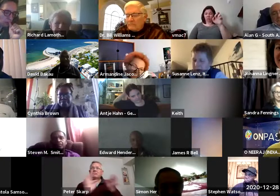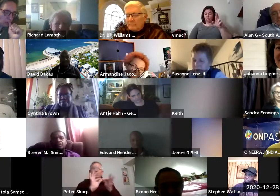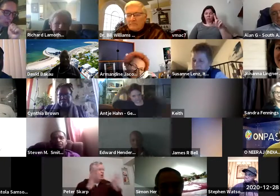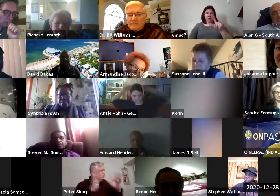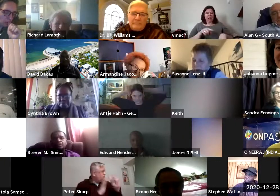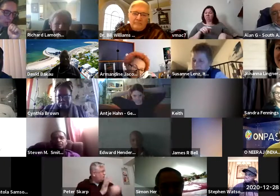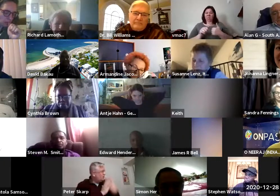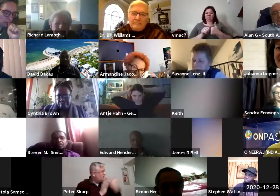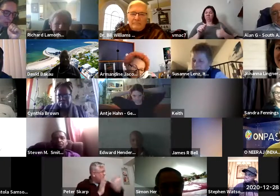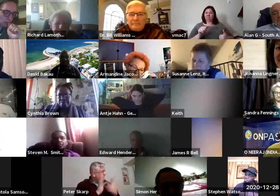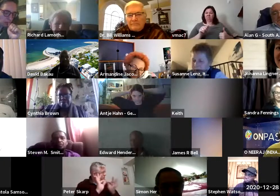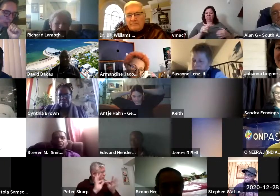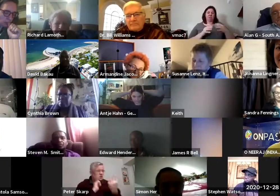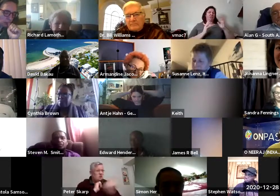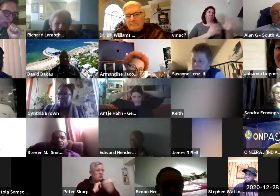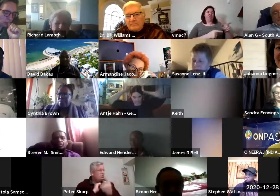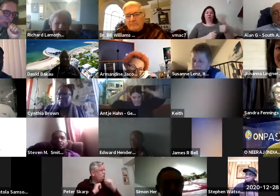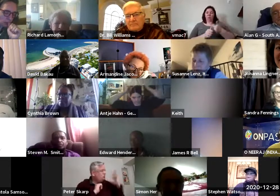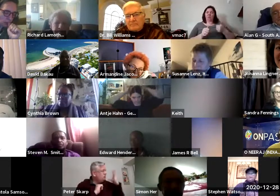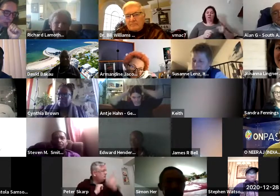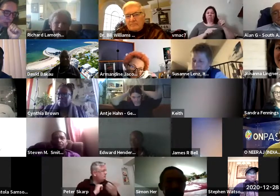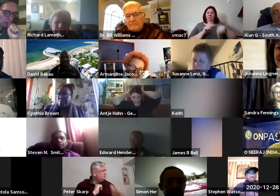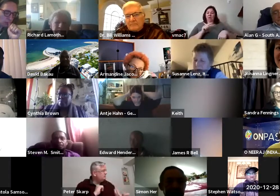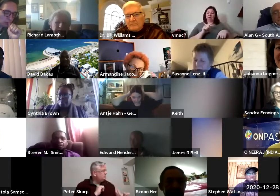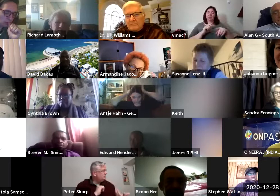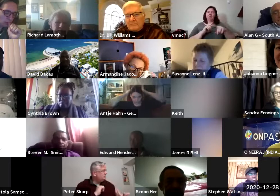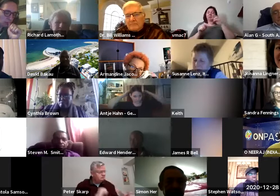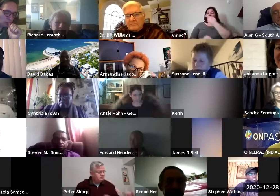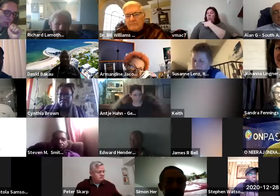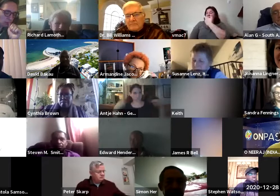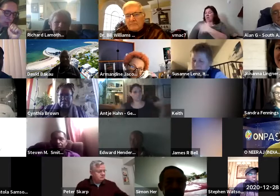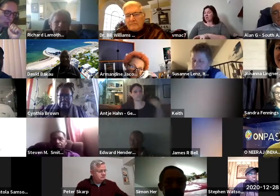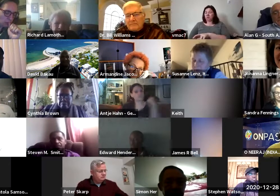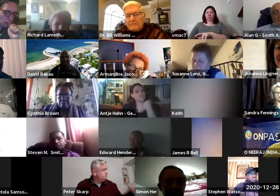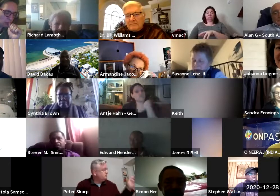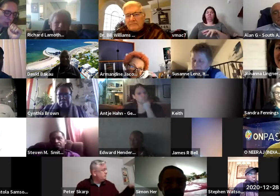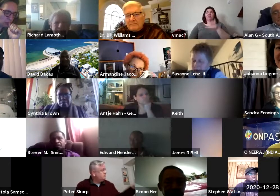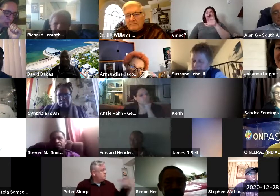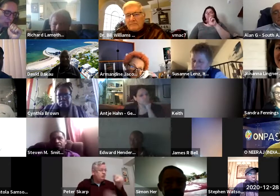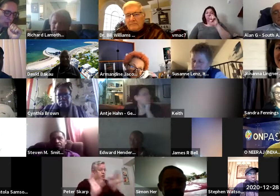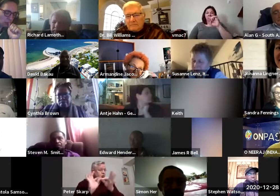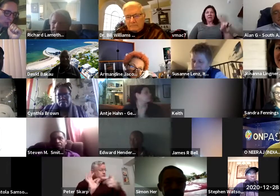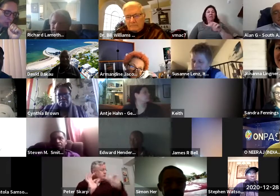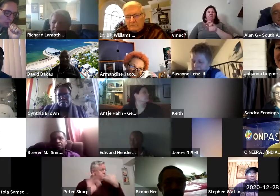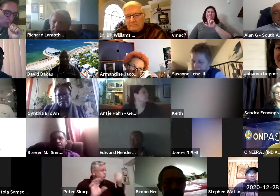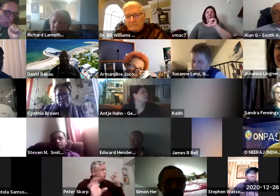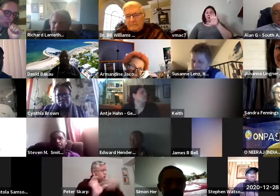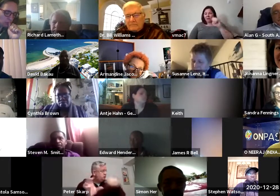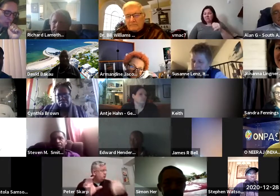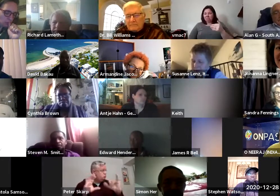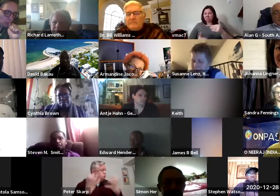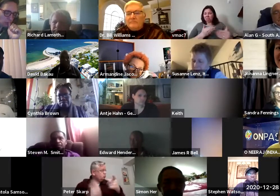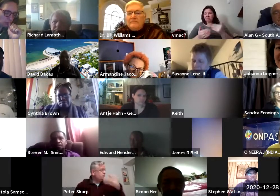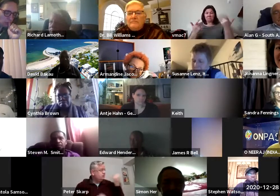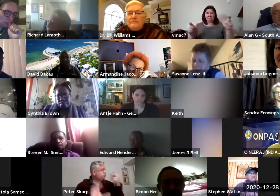matter what race, creed or religion, anything. It doesn't matter who you are. We're all one big